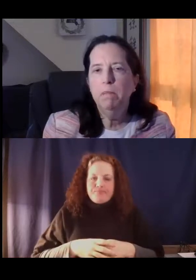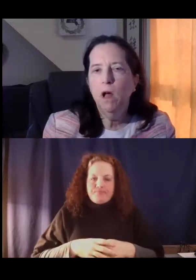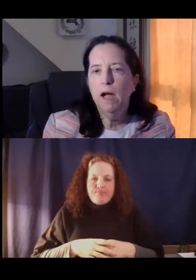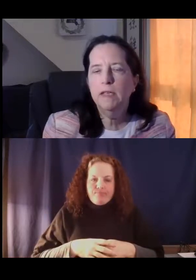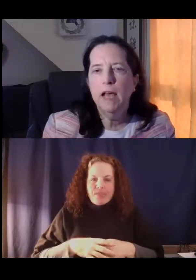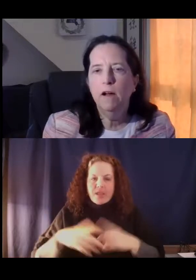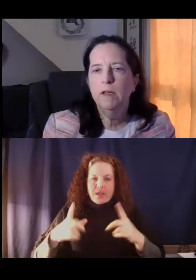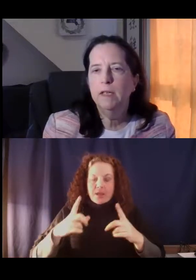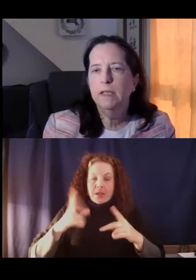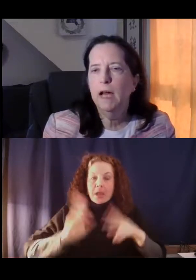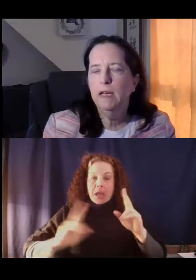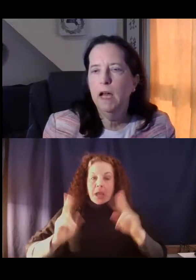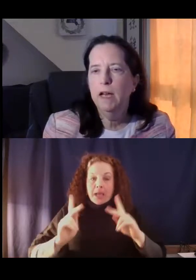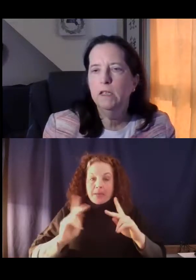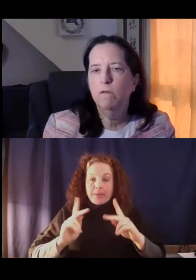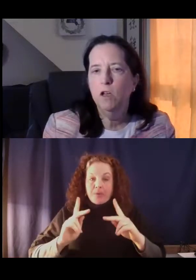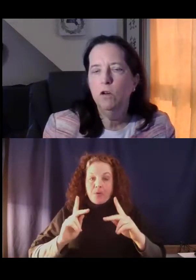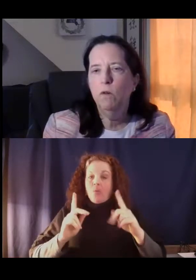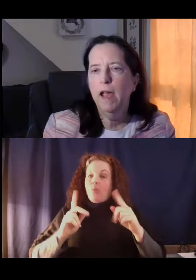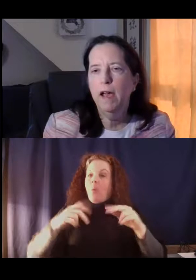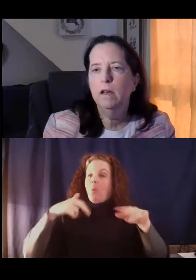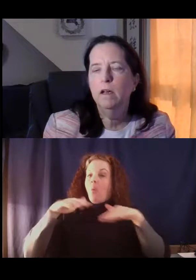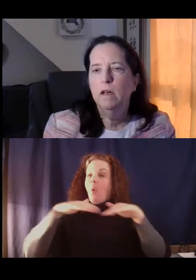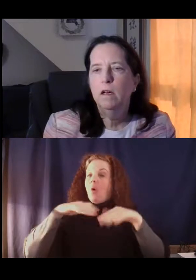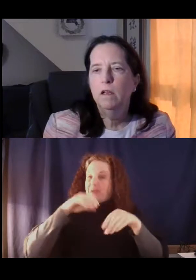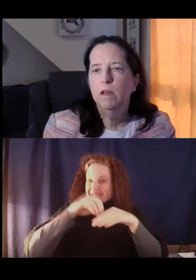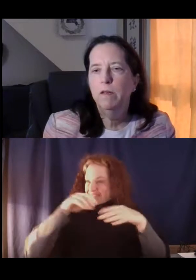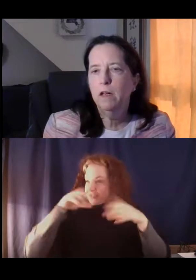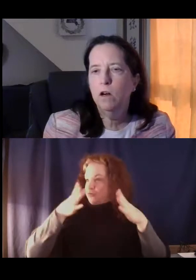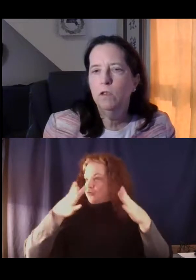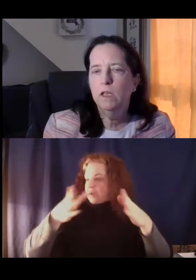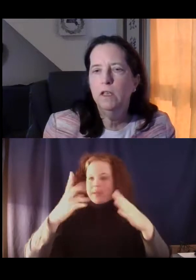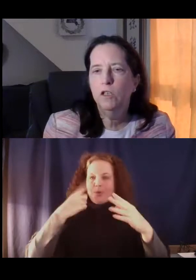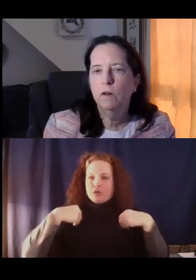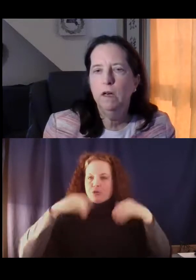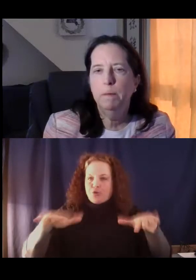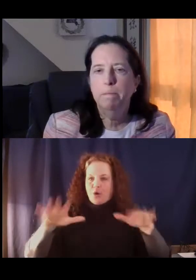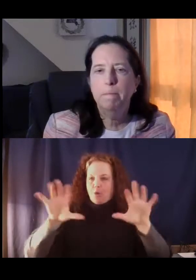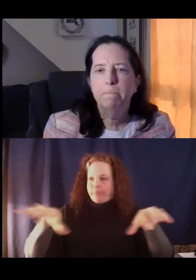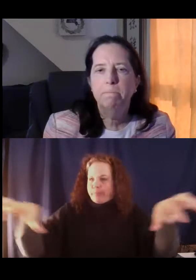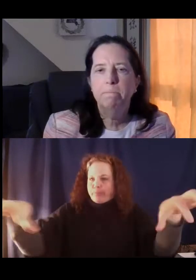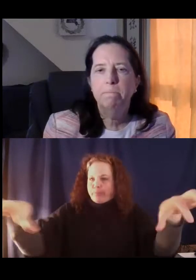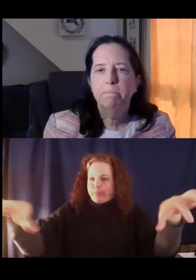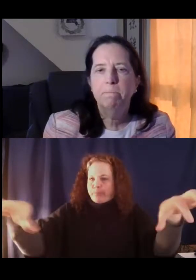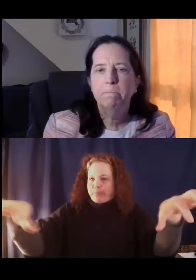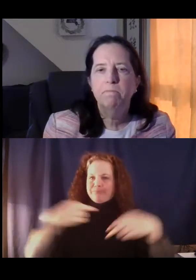Snowbanks may block sound and sight lines of you and the vehicles in the street.